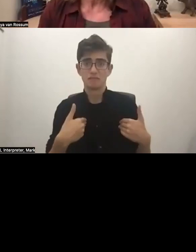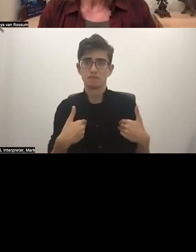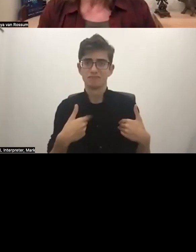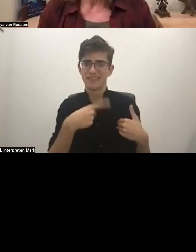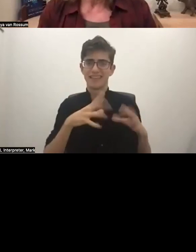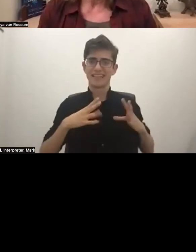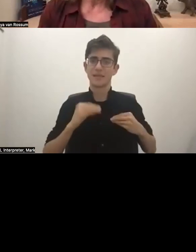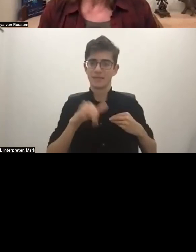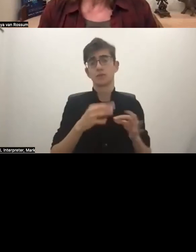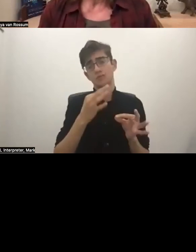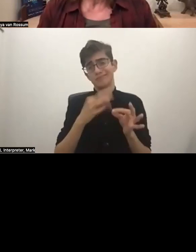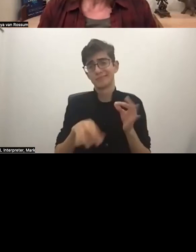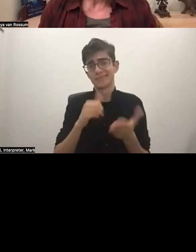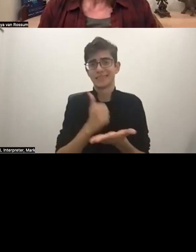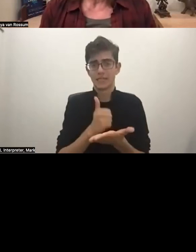simplicity helps.